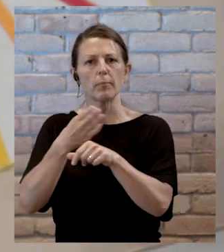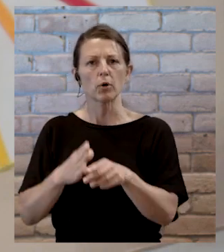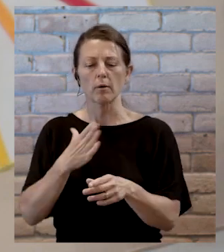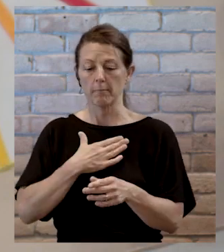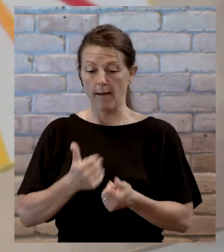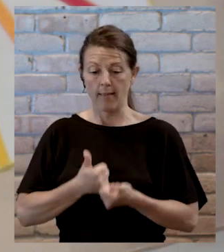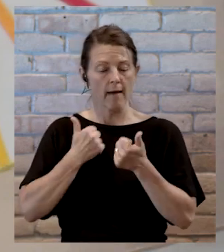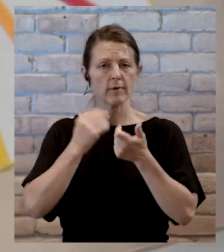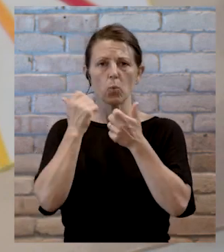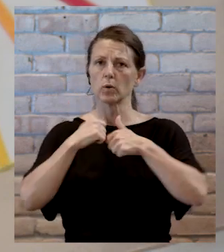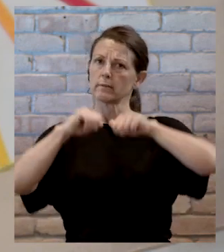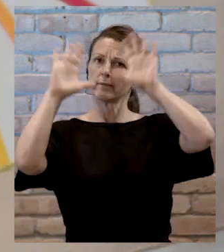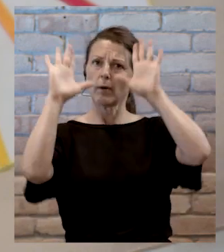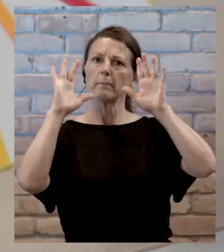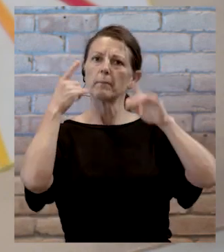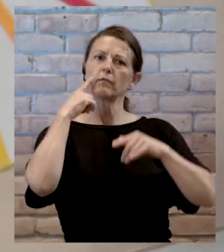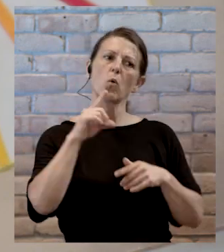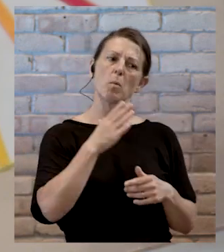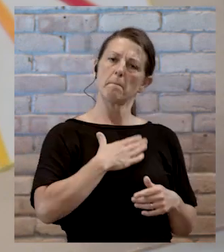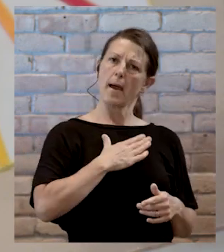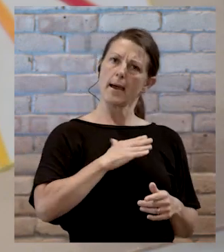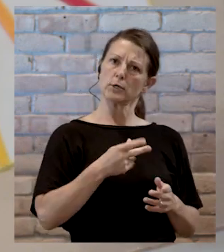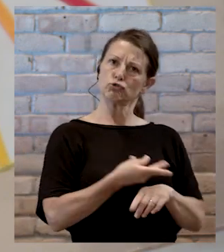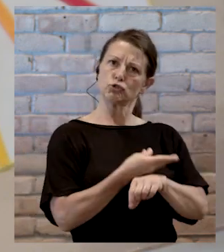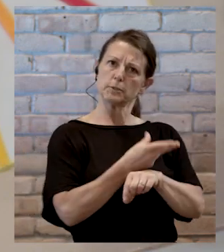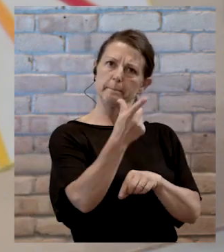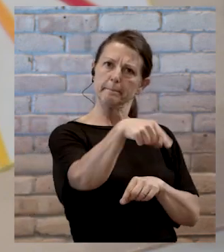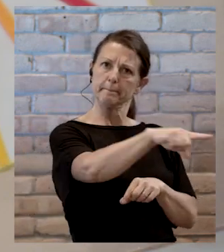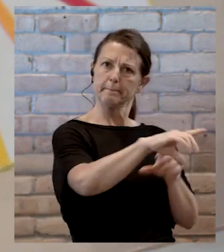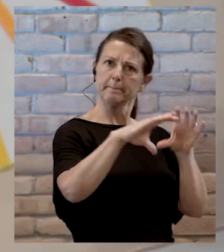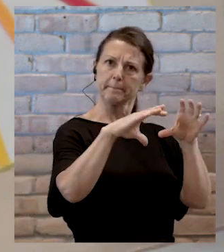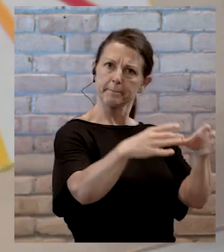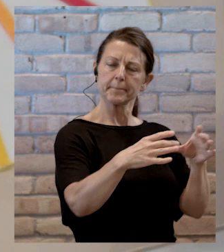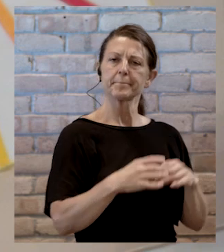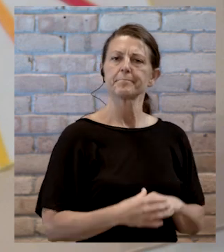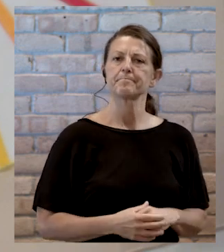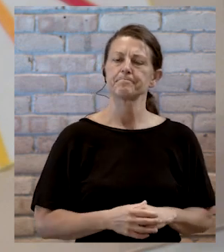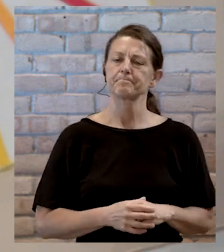life for my sheep.